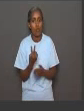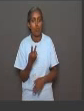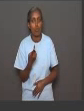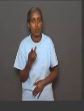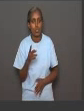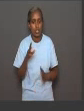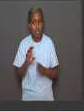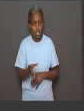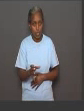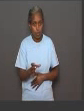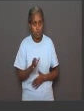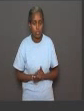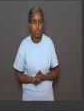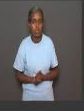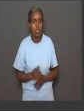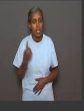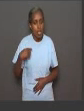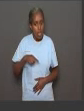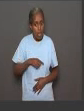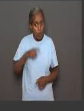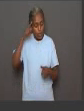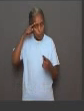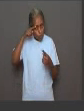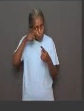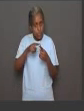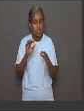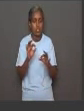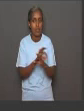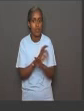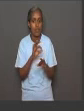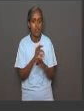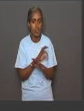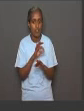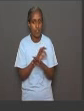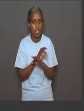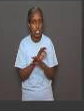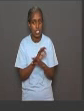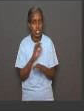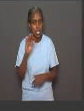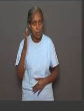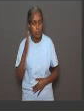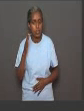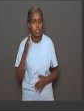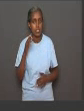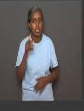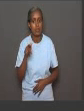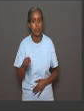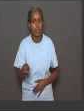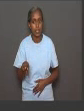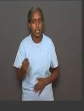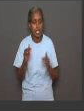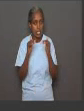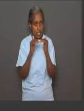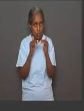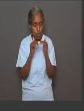both radios, our objective function appears as P